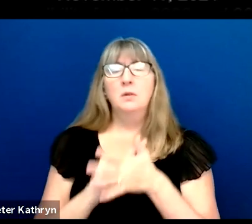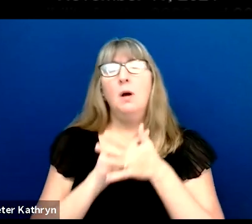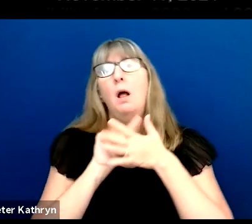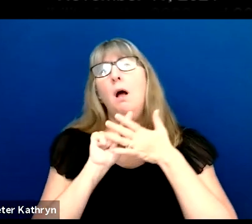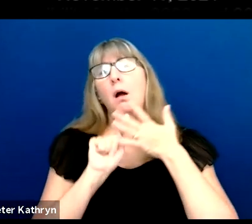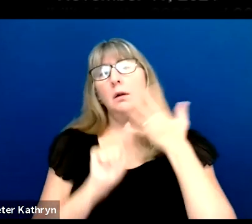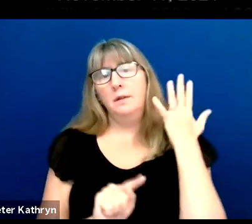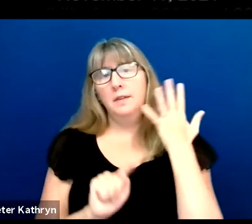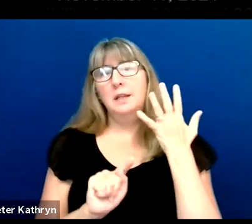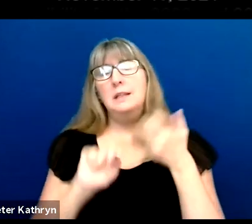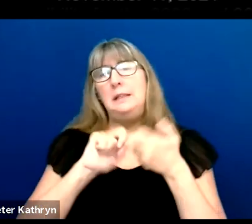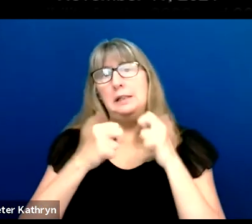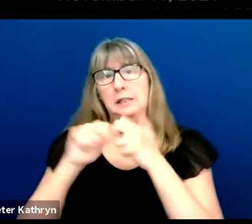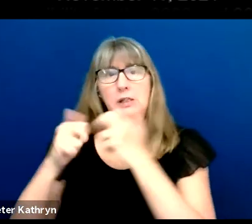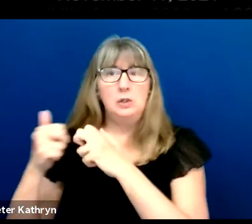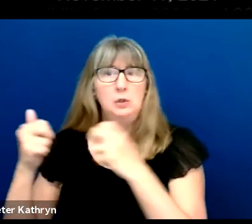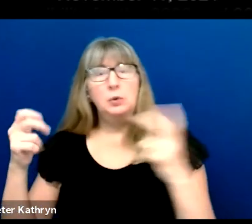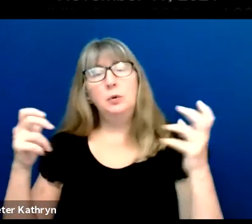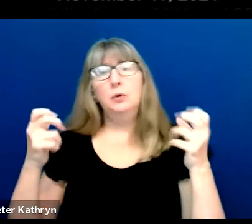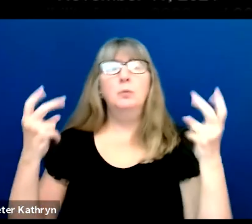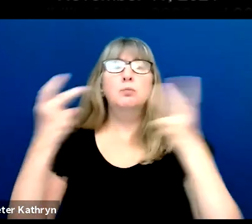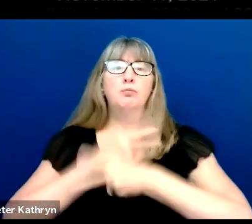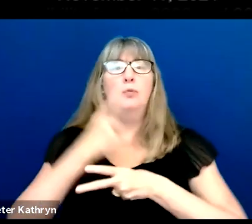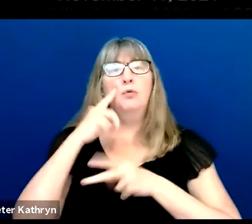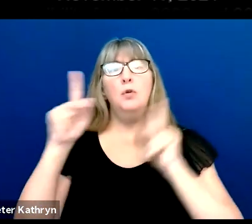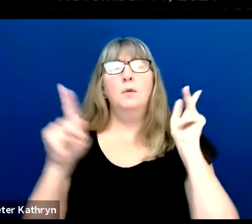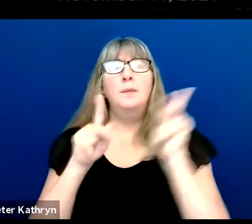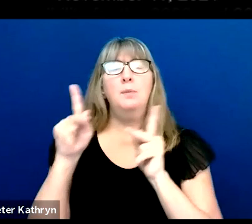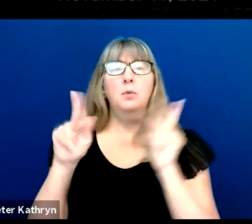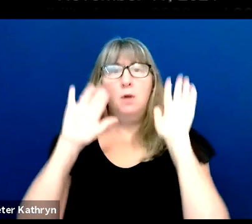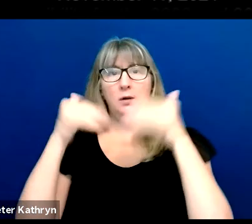unique challenges for autistic individuals of color.